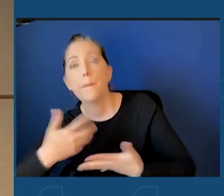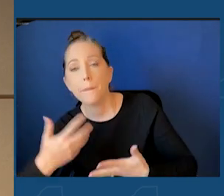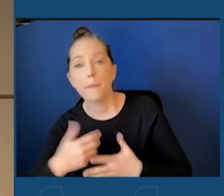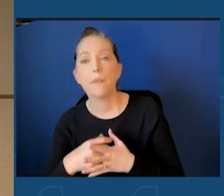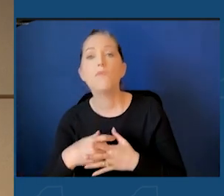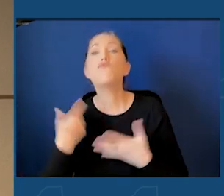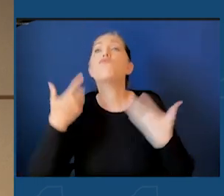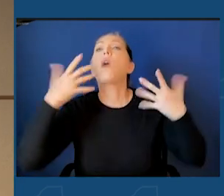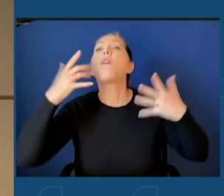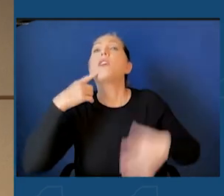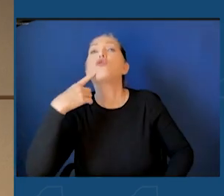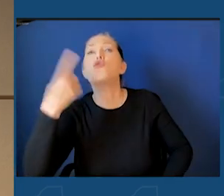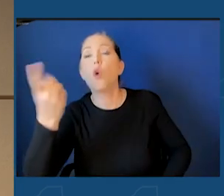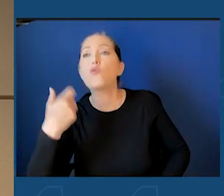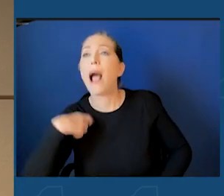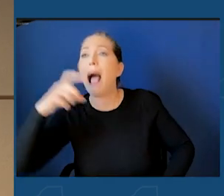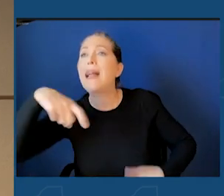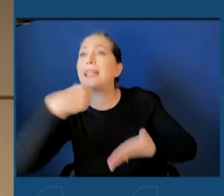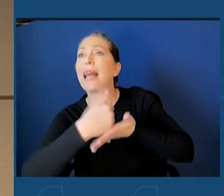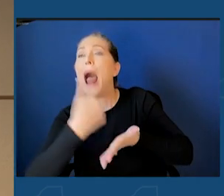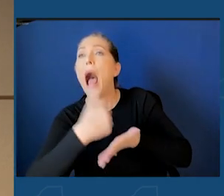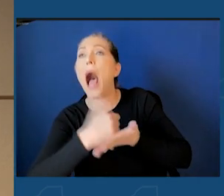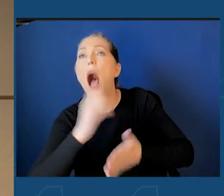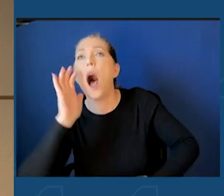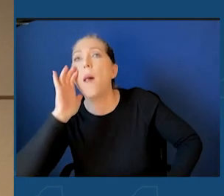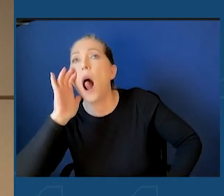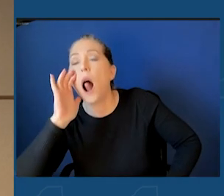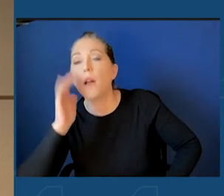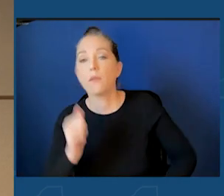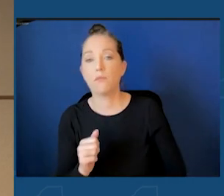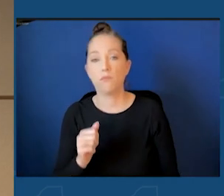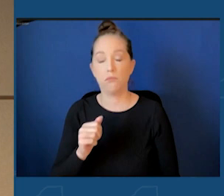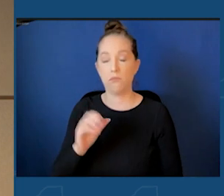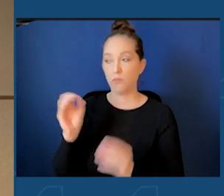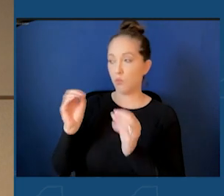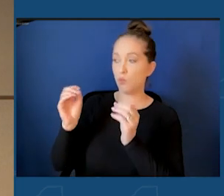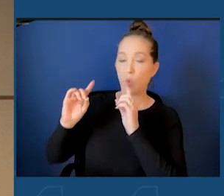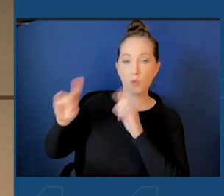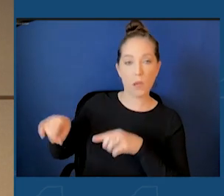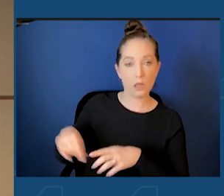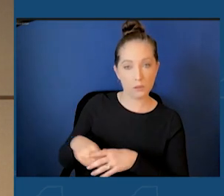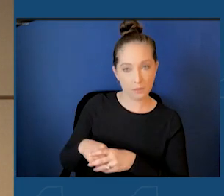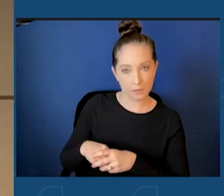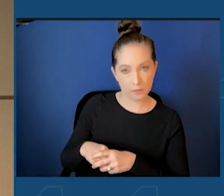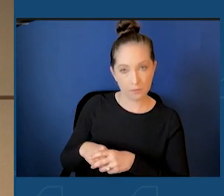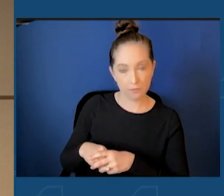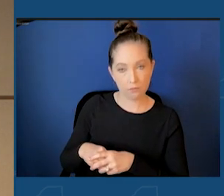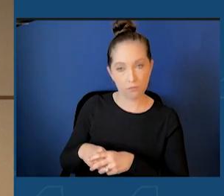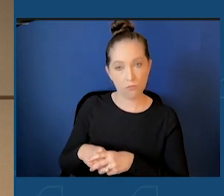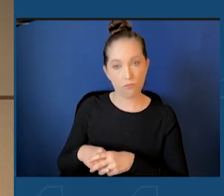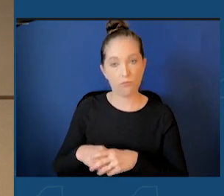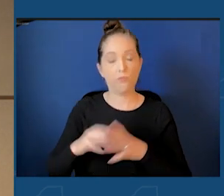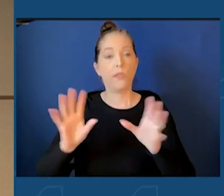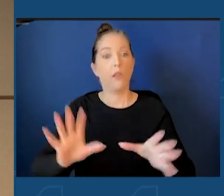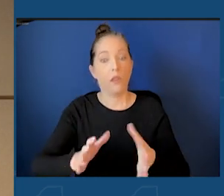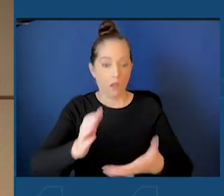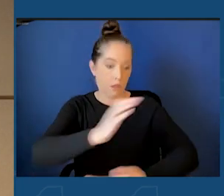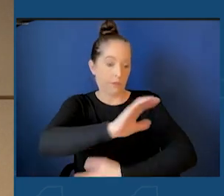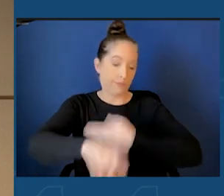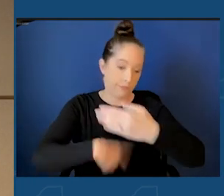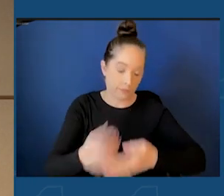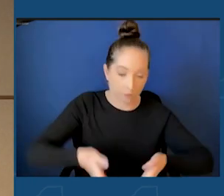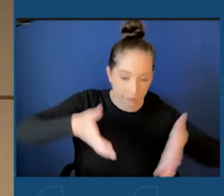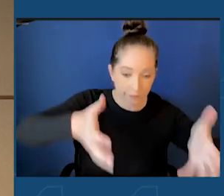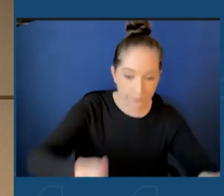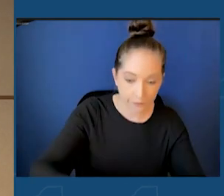you that I was going to need some help." Ryland didn't respond. So she set the groceries down, went to his room,